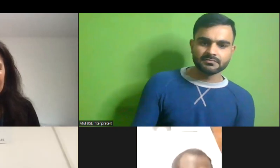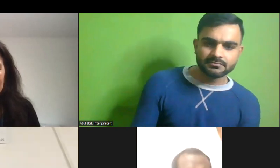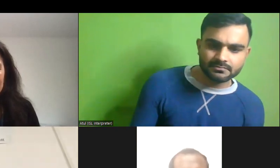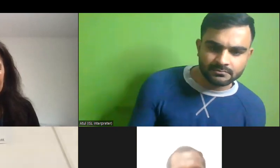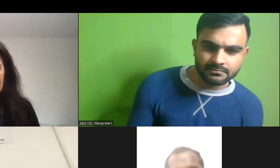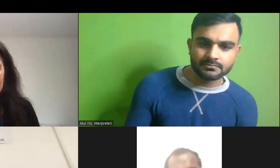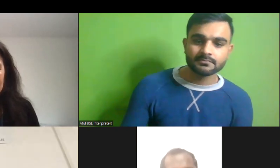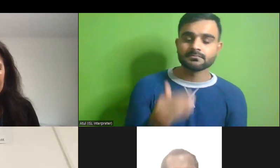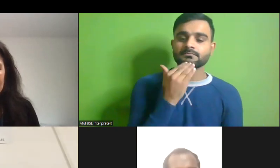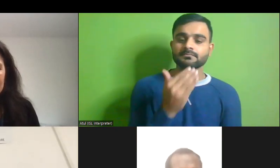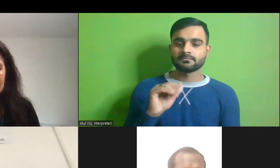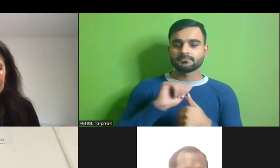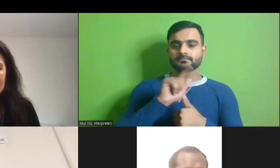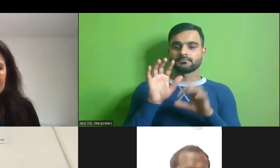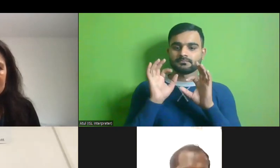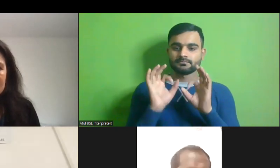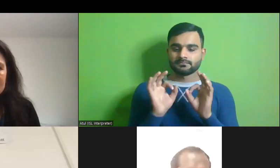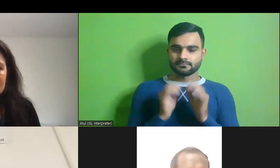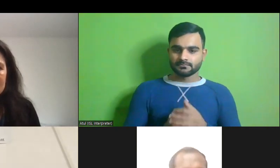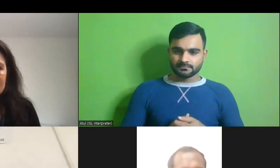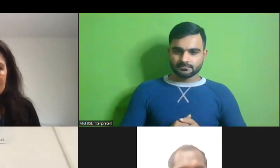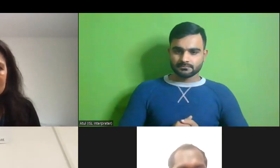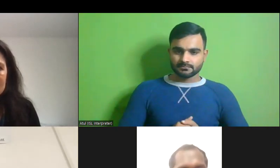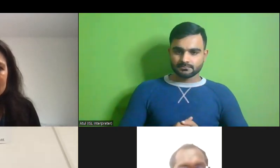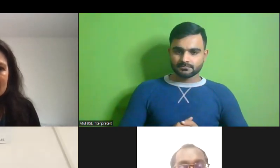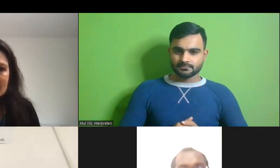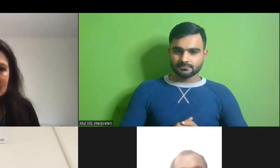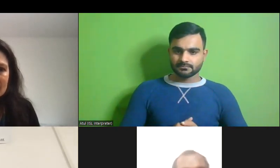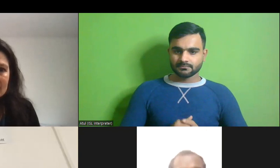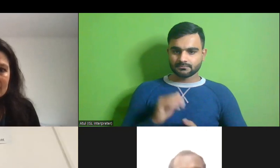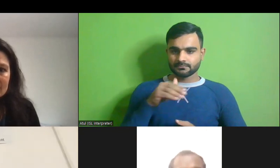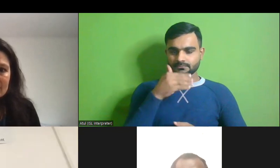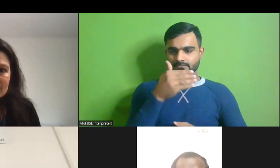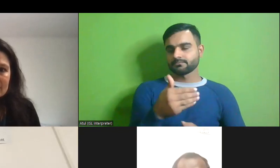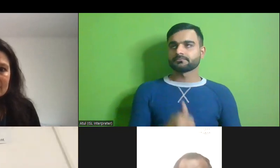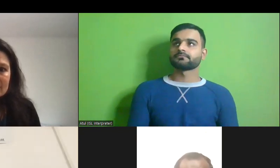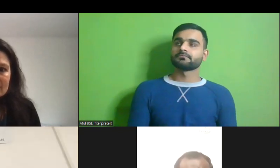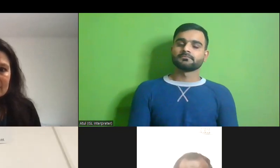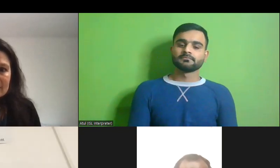Thank you, Romul Vasavan. Now it is Prabhas Ranjan, you can go with your question.